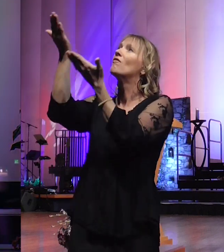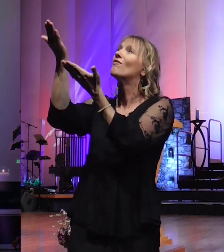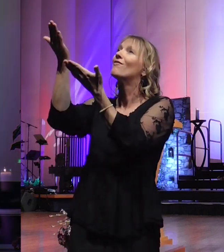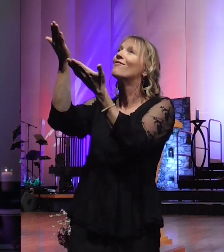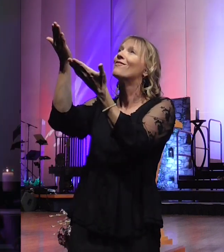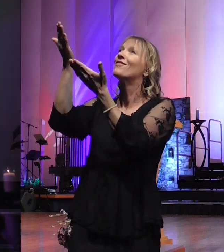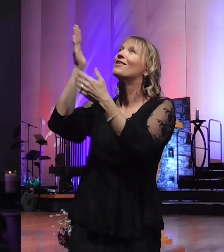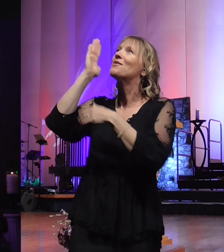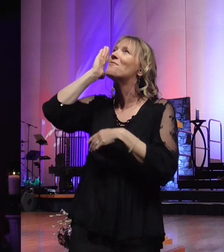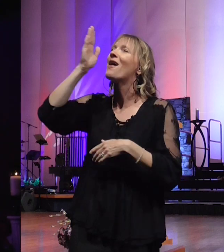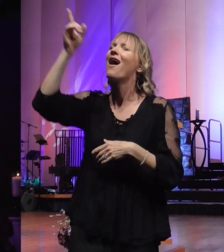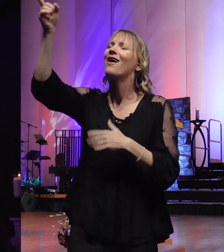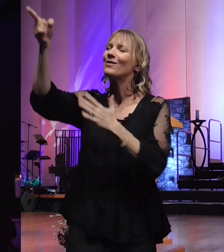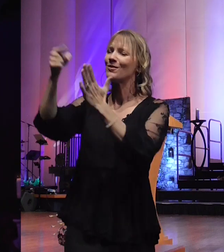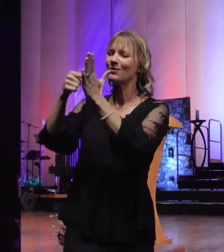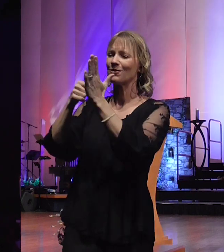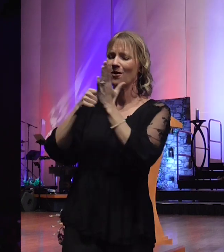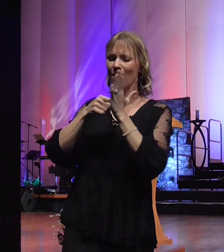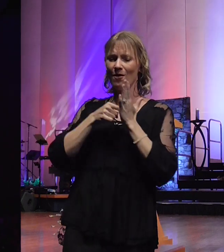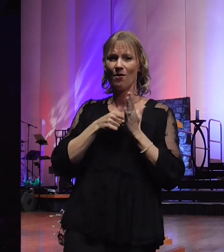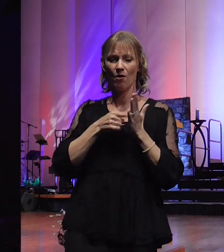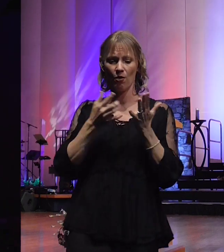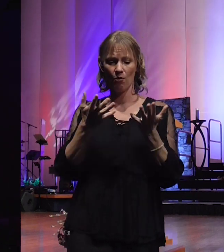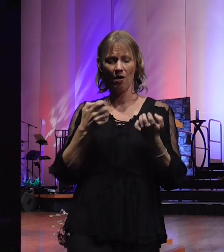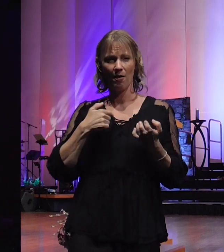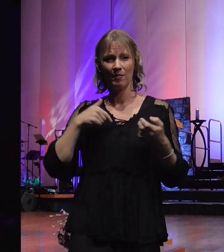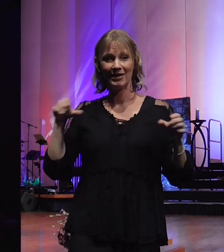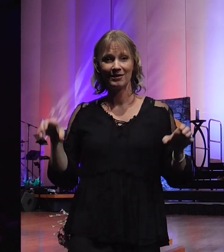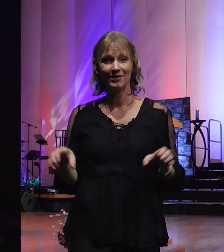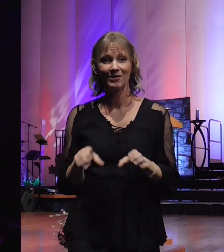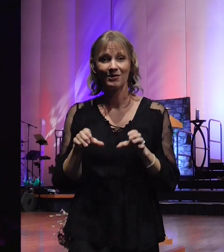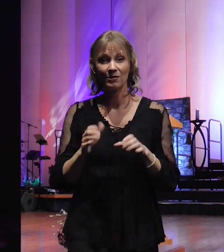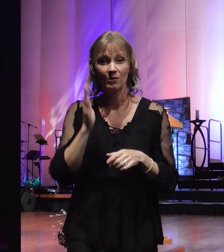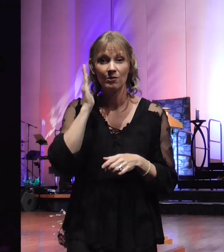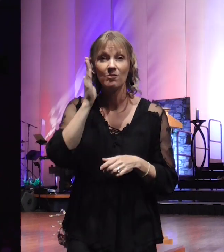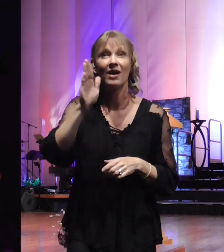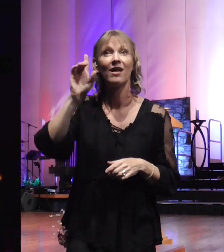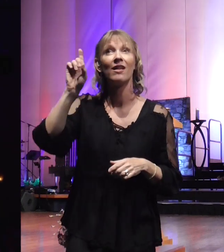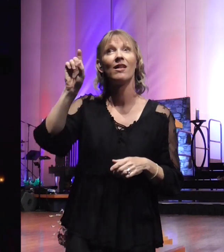Would you show me what you'd have me do?